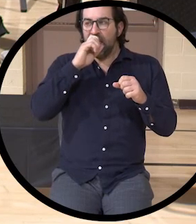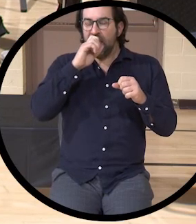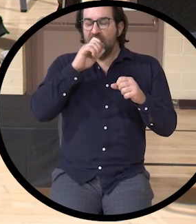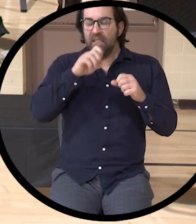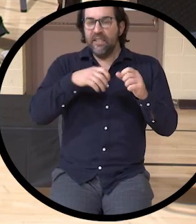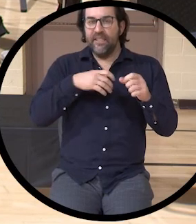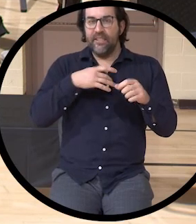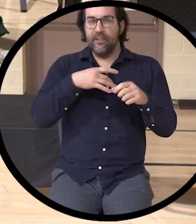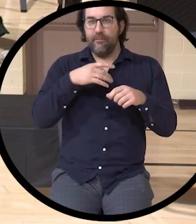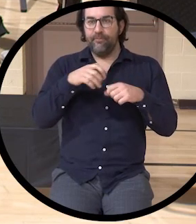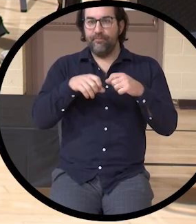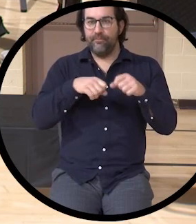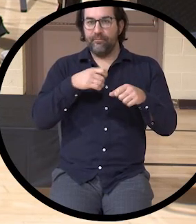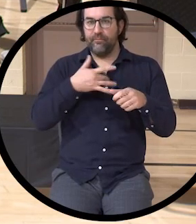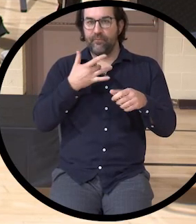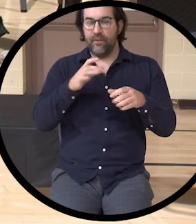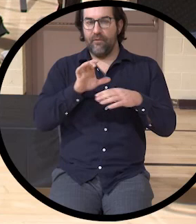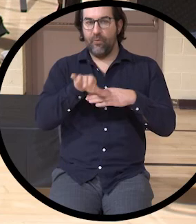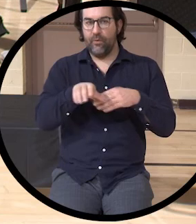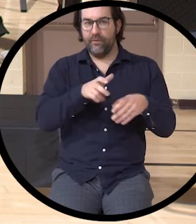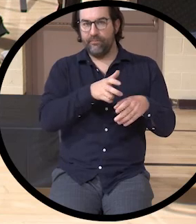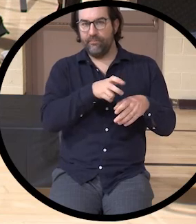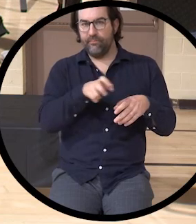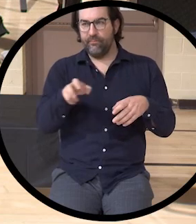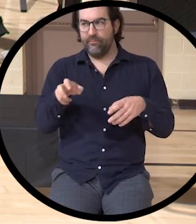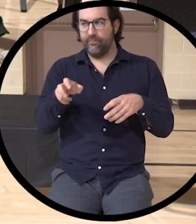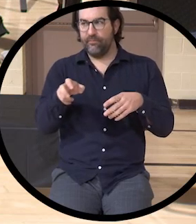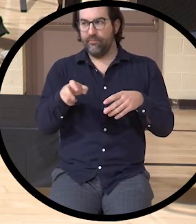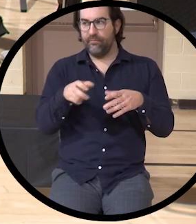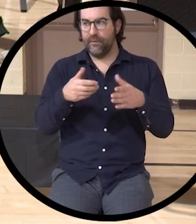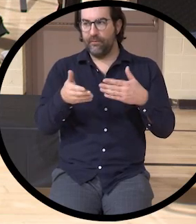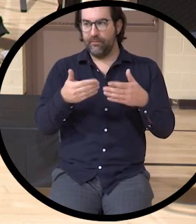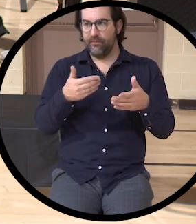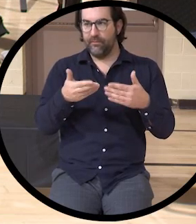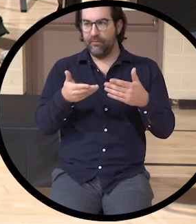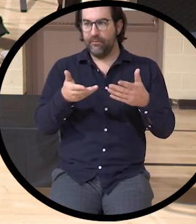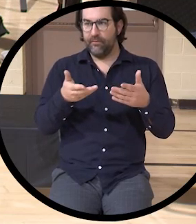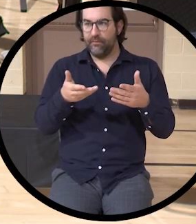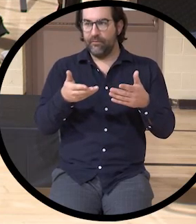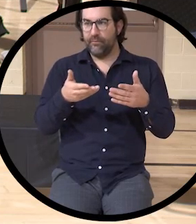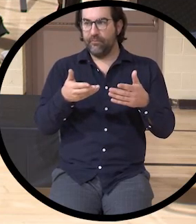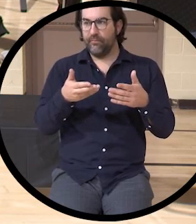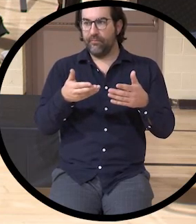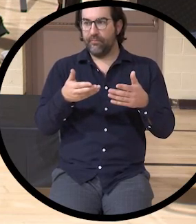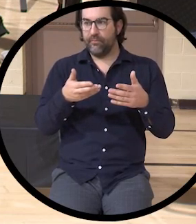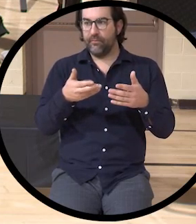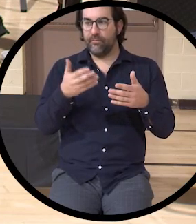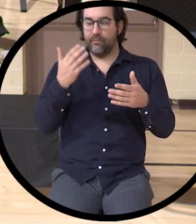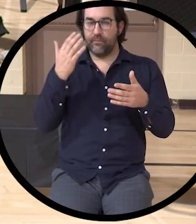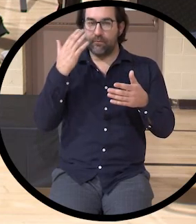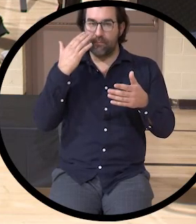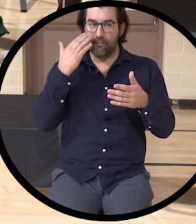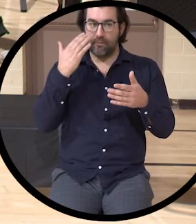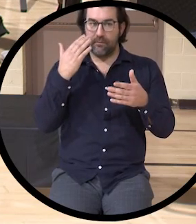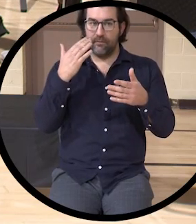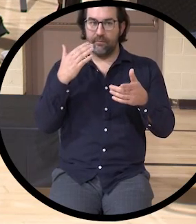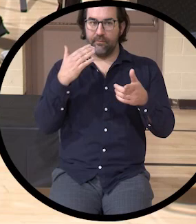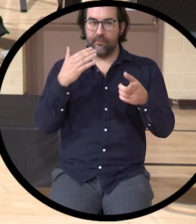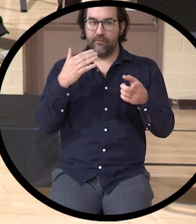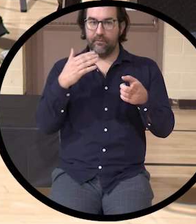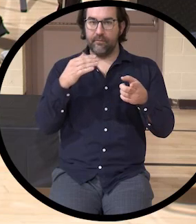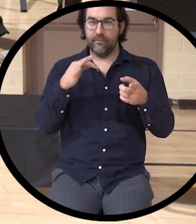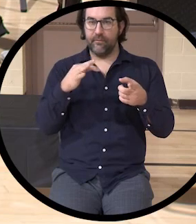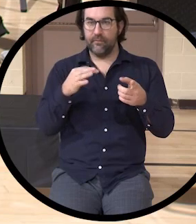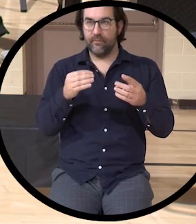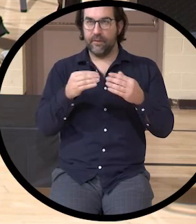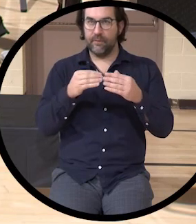and you feel forced into that door zone regardless. So while we know it's, if there